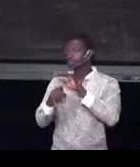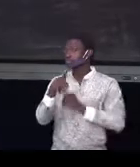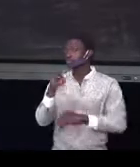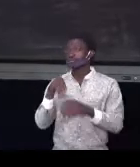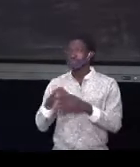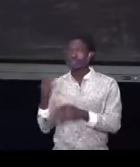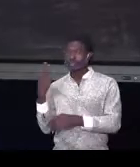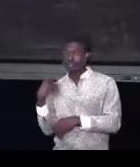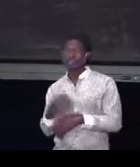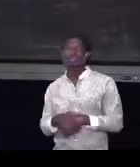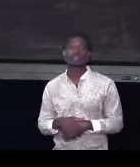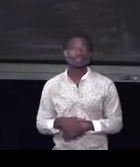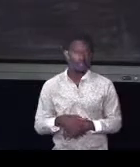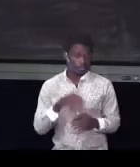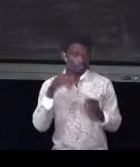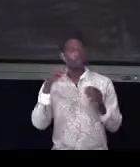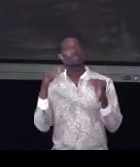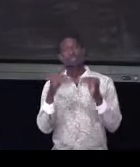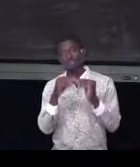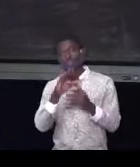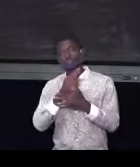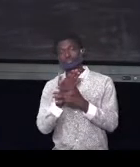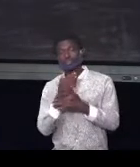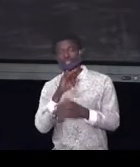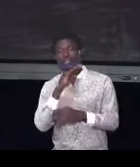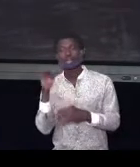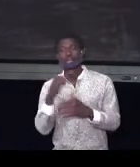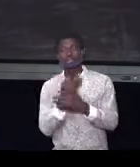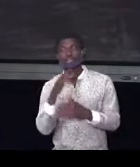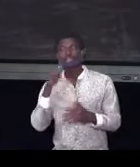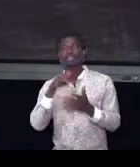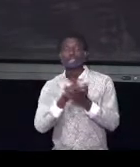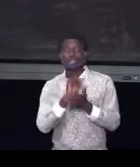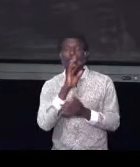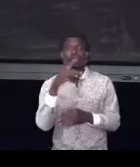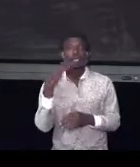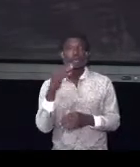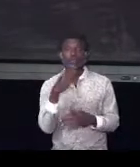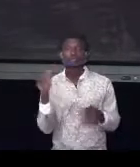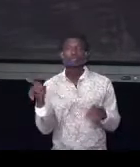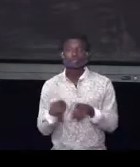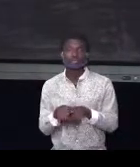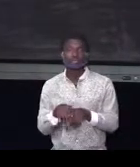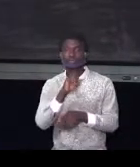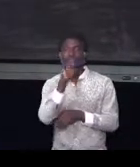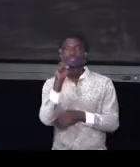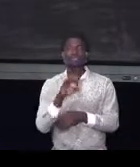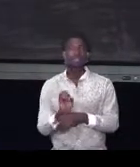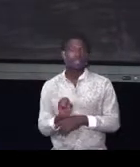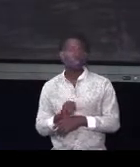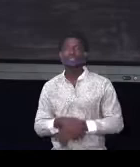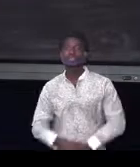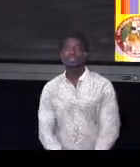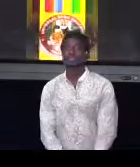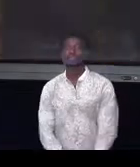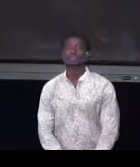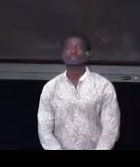you in the previous slides. I'll take that again. Equivalent fractions are fractions that are of the same